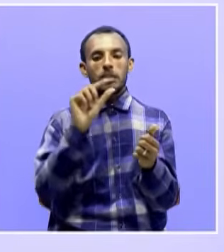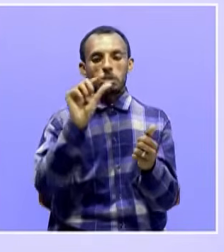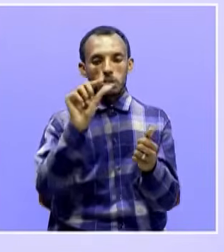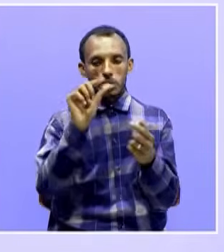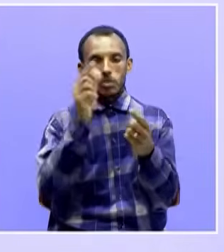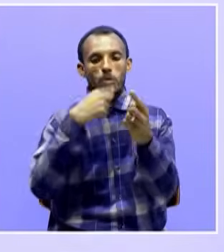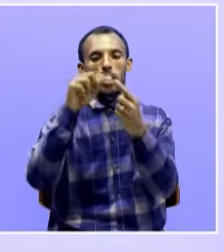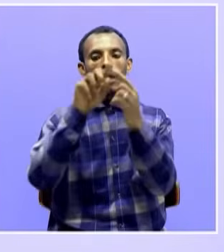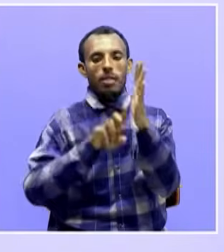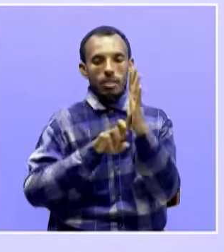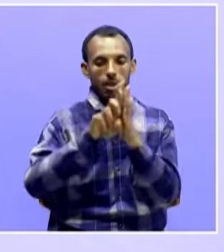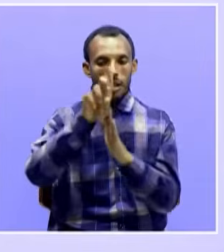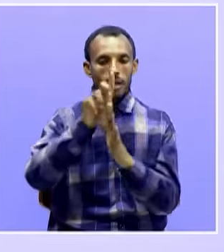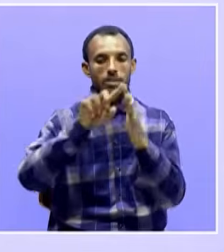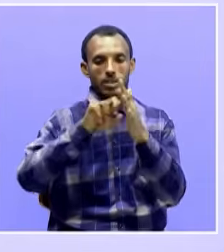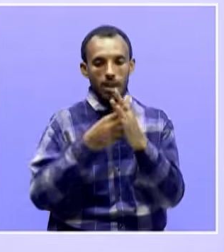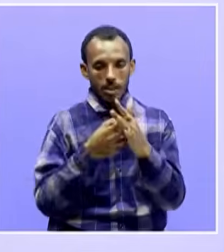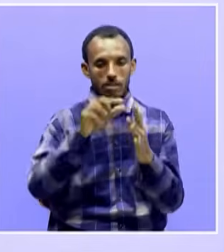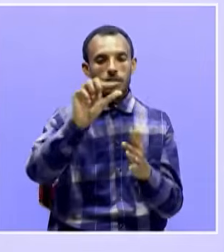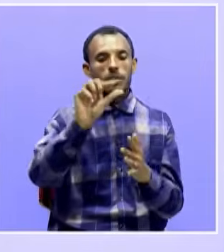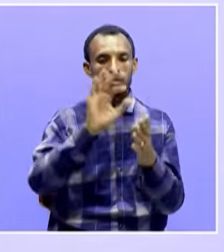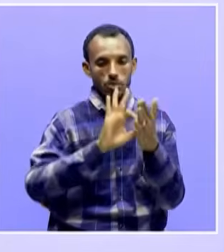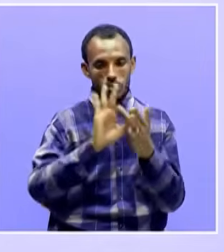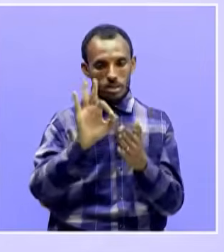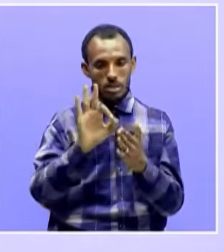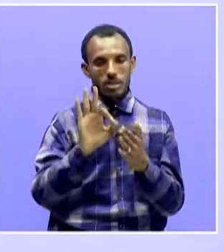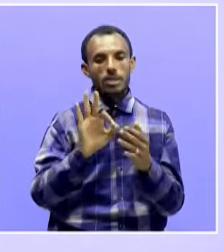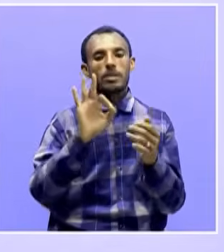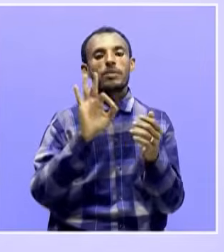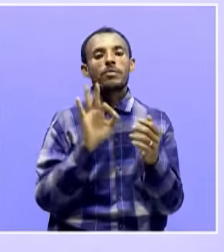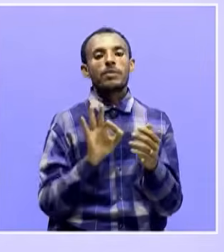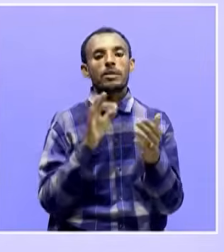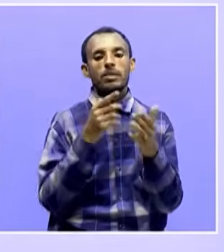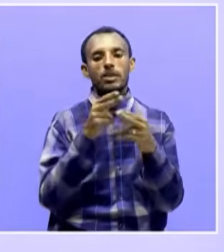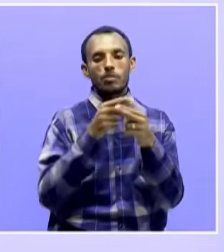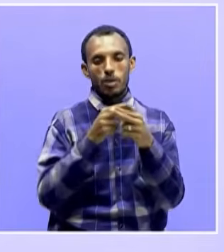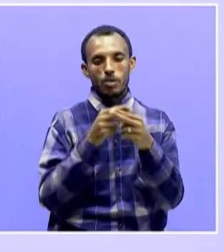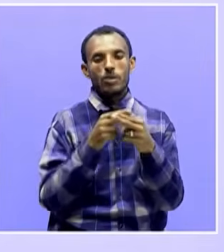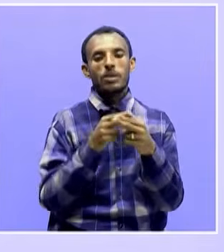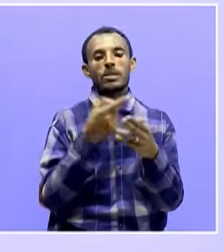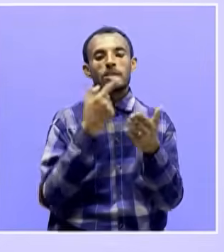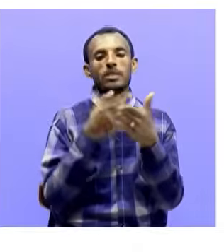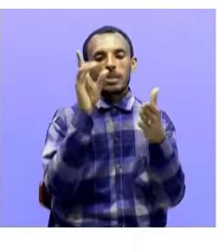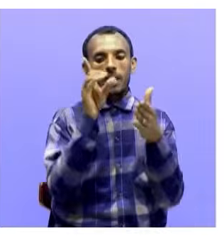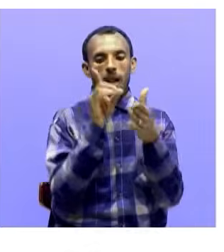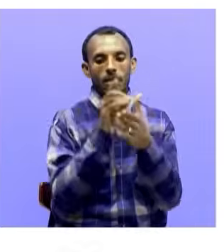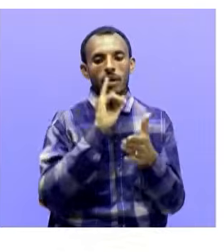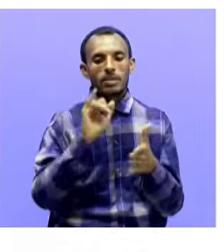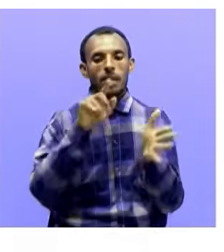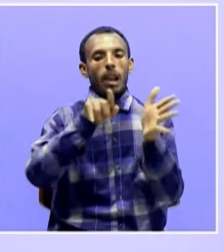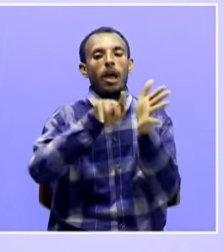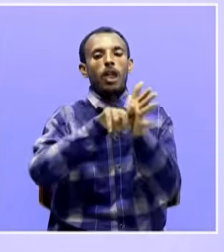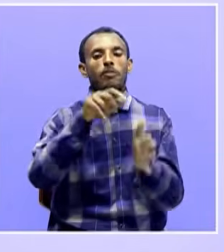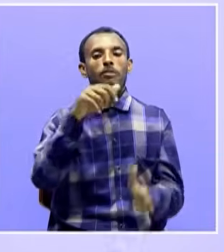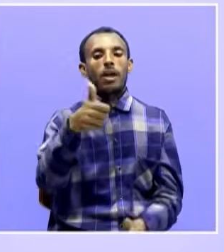Let's start from the smallest. Here, the smallest of this dataset is this -10. Since